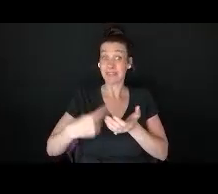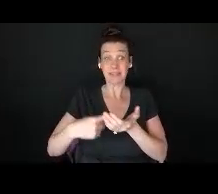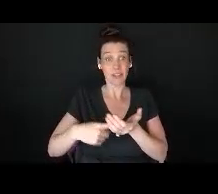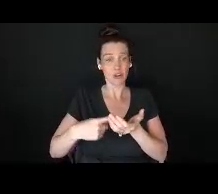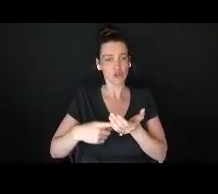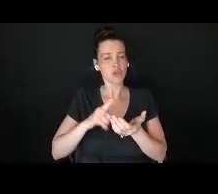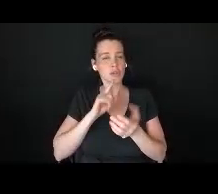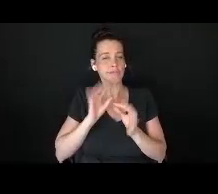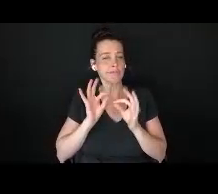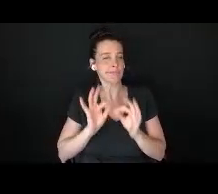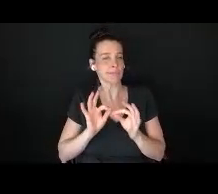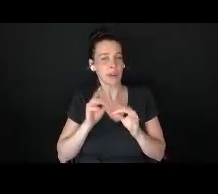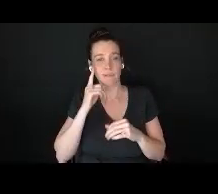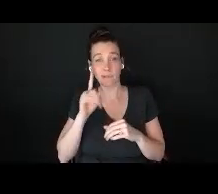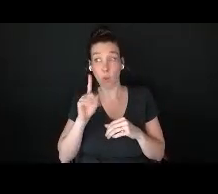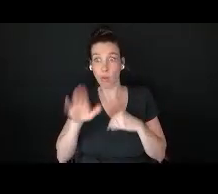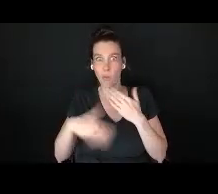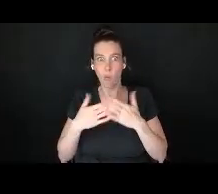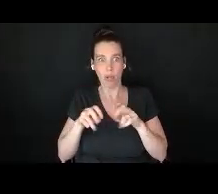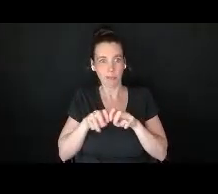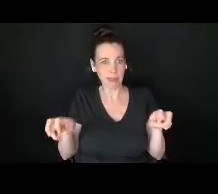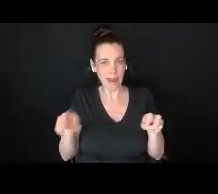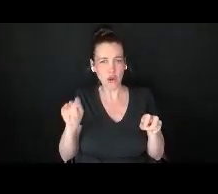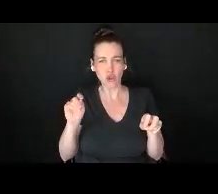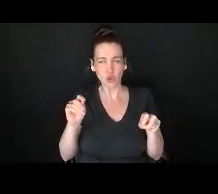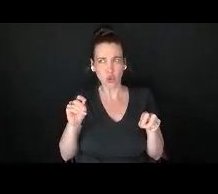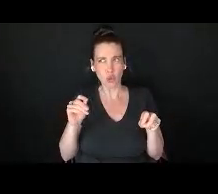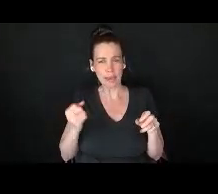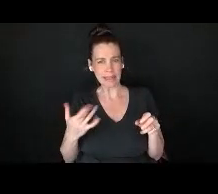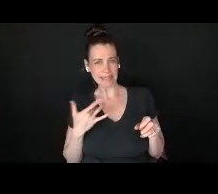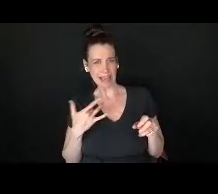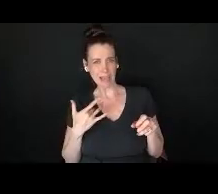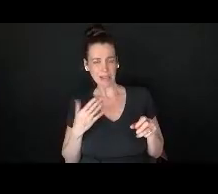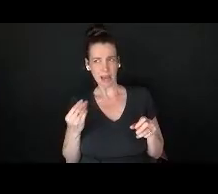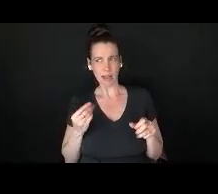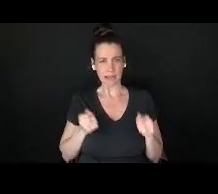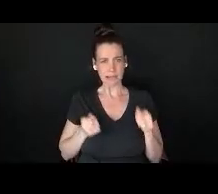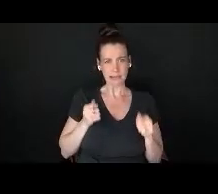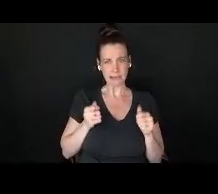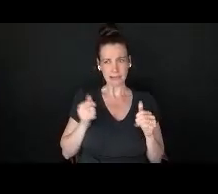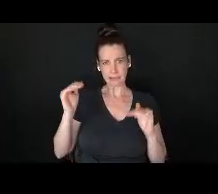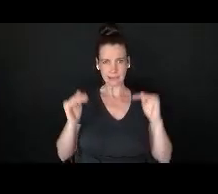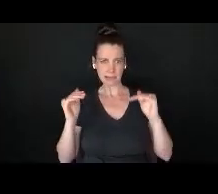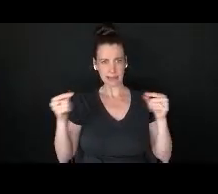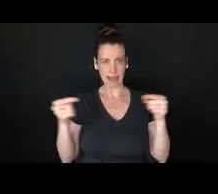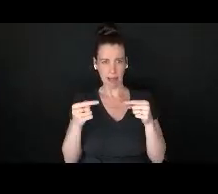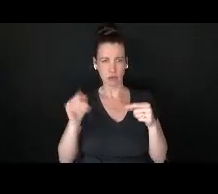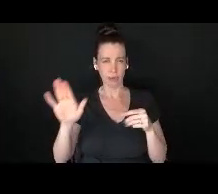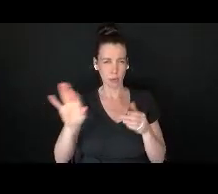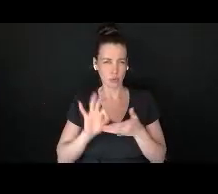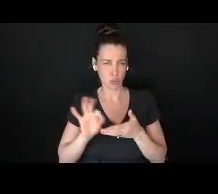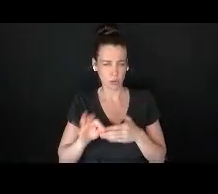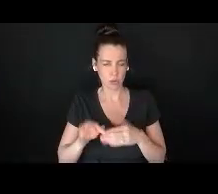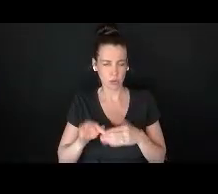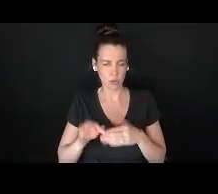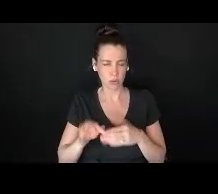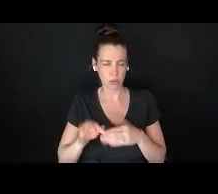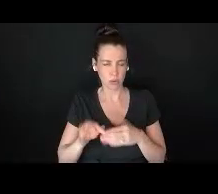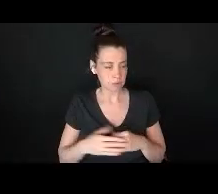for the entire panel to kind of get a sense and calibrate scores. So that's one of the other roles. Next, please.